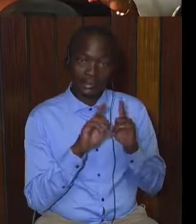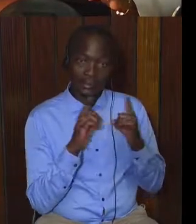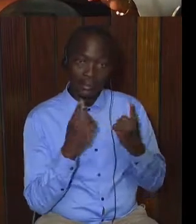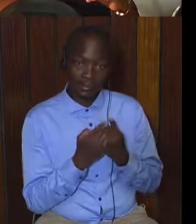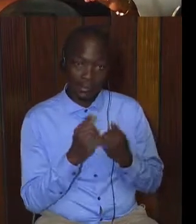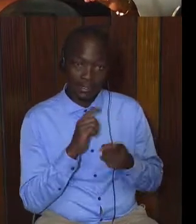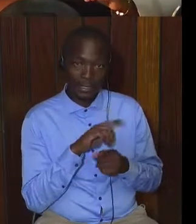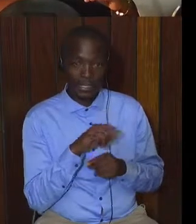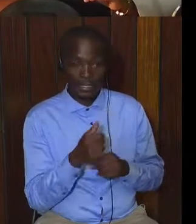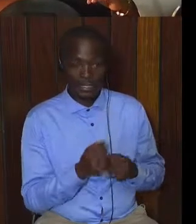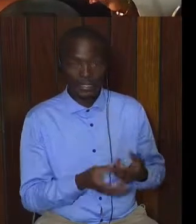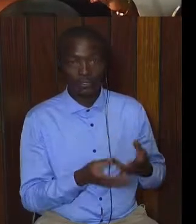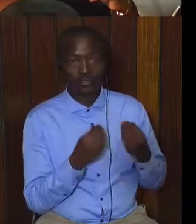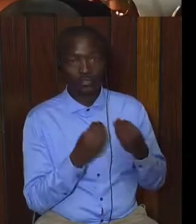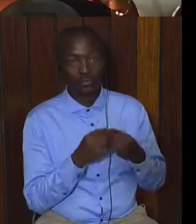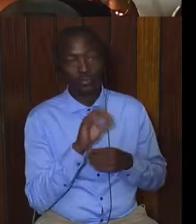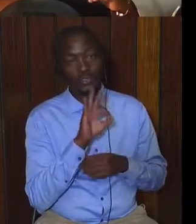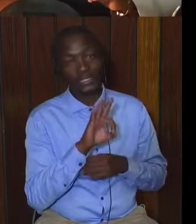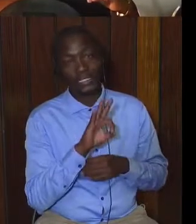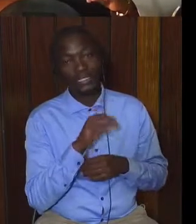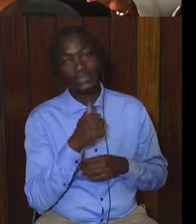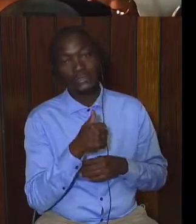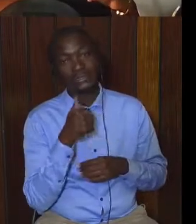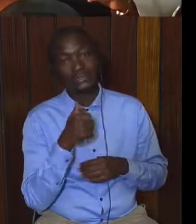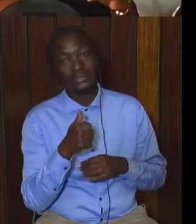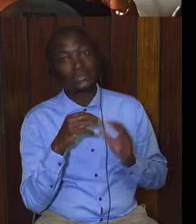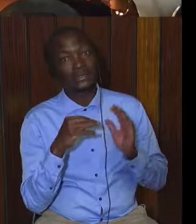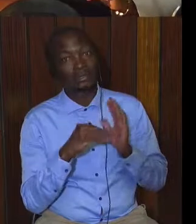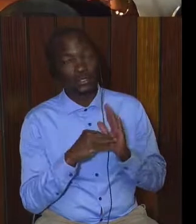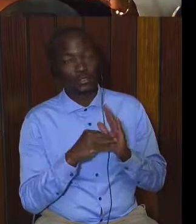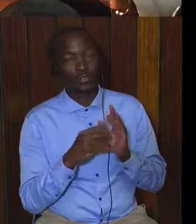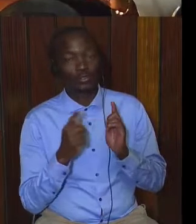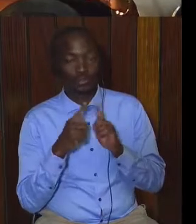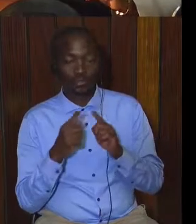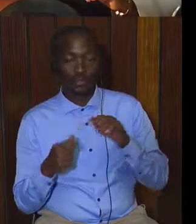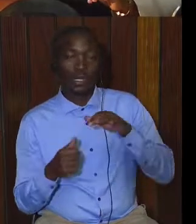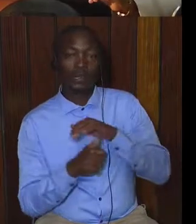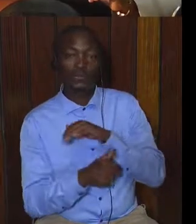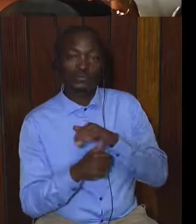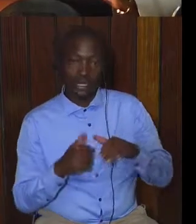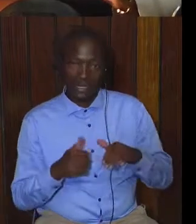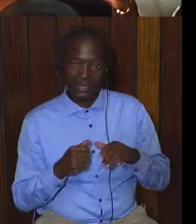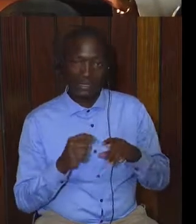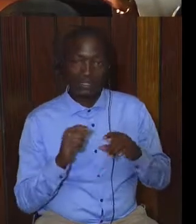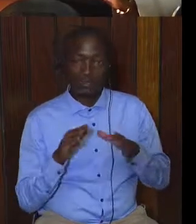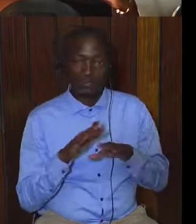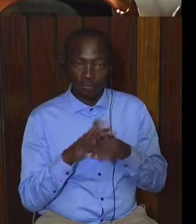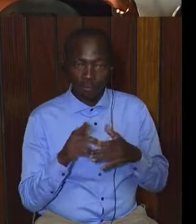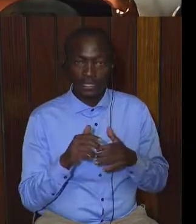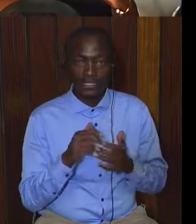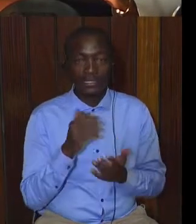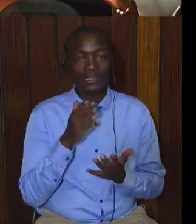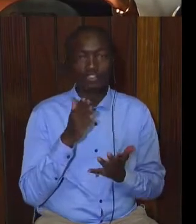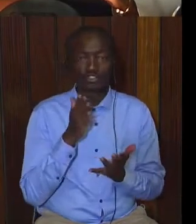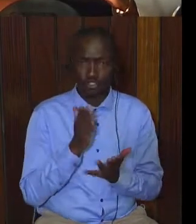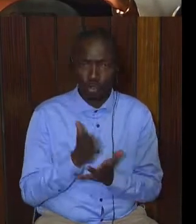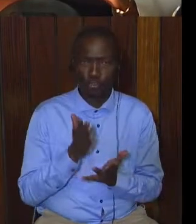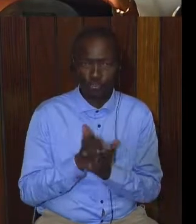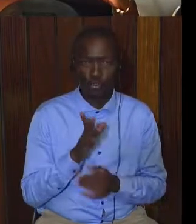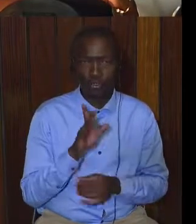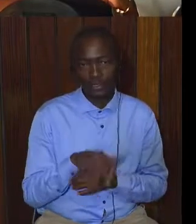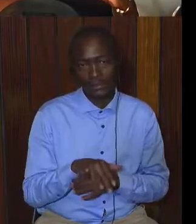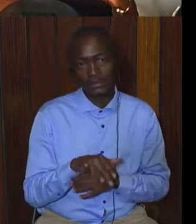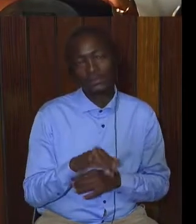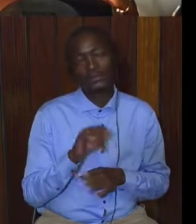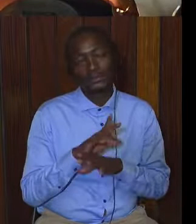took 366 million to Gautrain for that patronage guarantee. That's the reason why